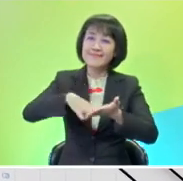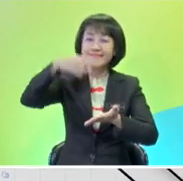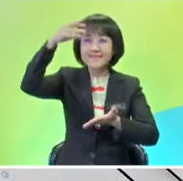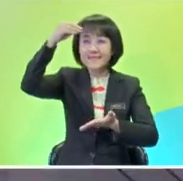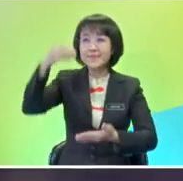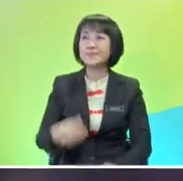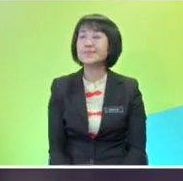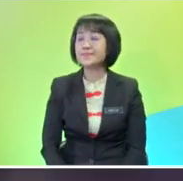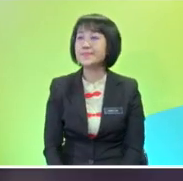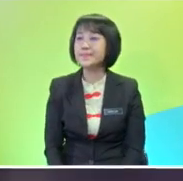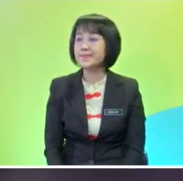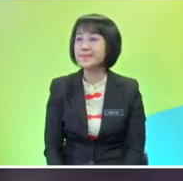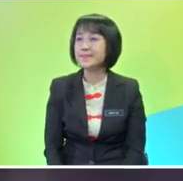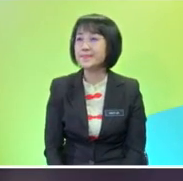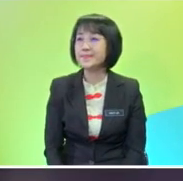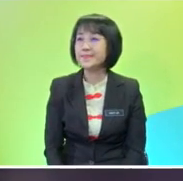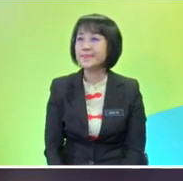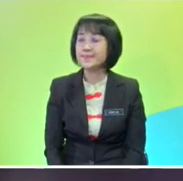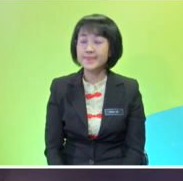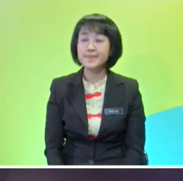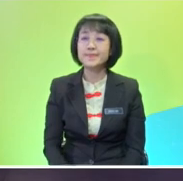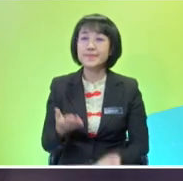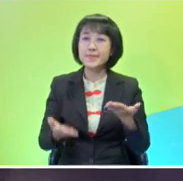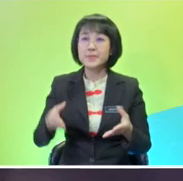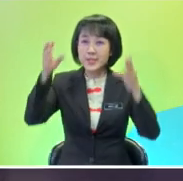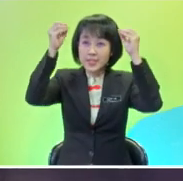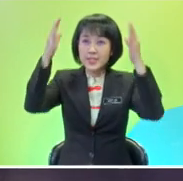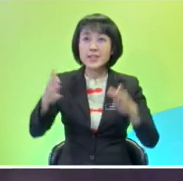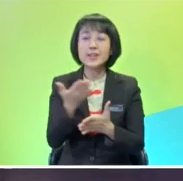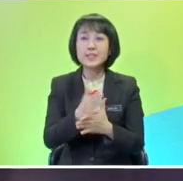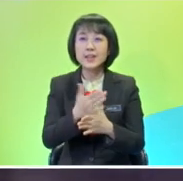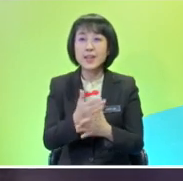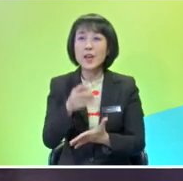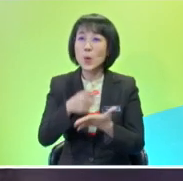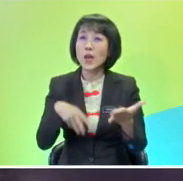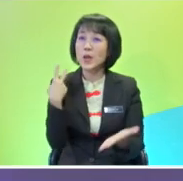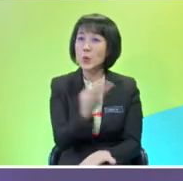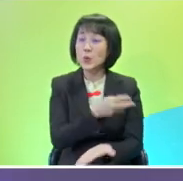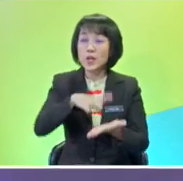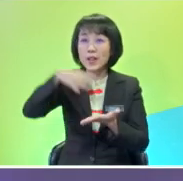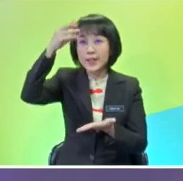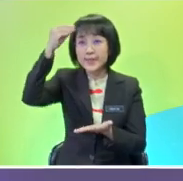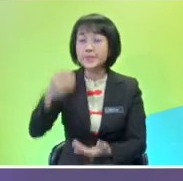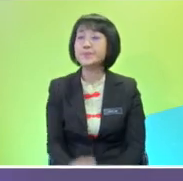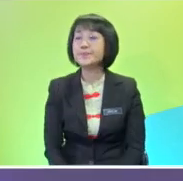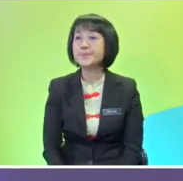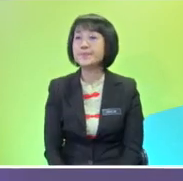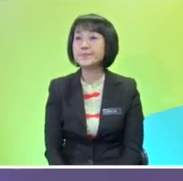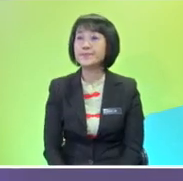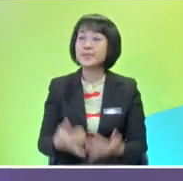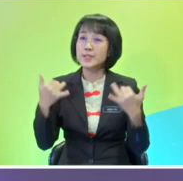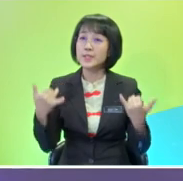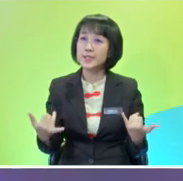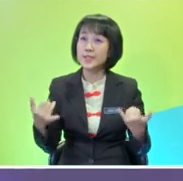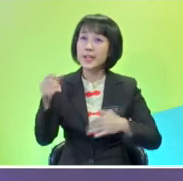even wrap up, maybe you could share what did we learn today, teacher? Okay, so in today's lesson, we have recited a rhyme